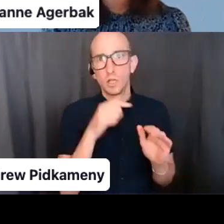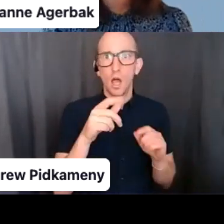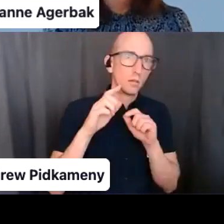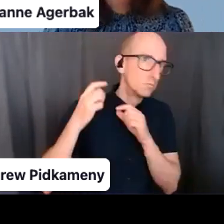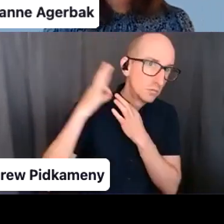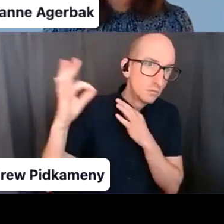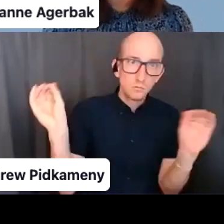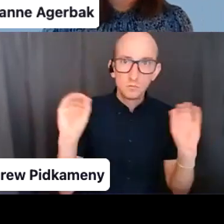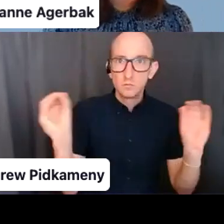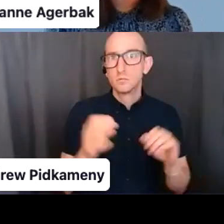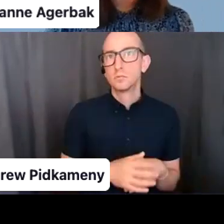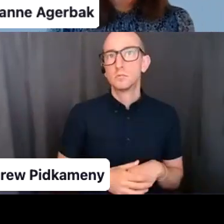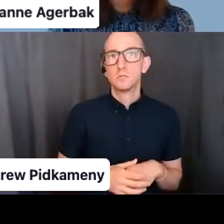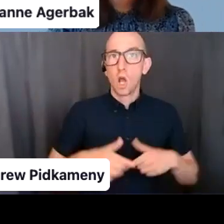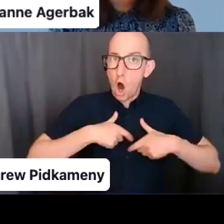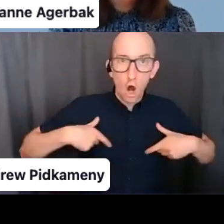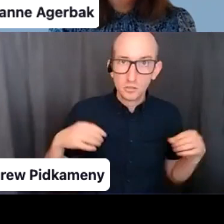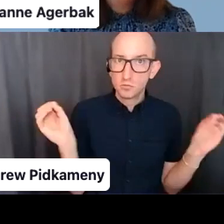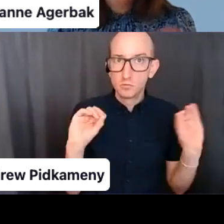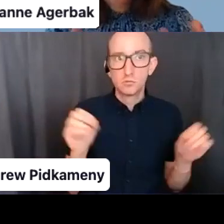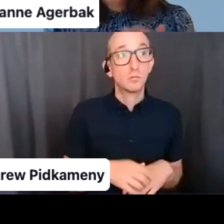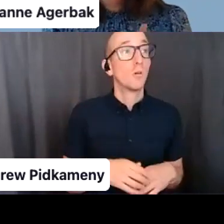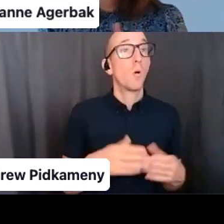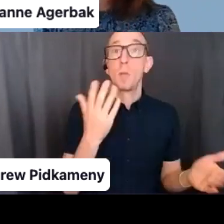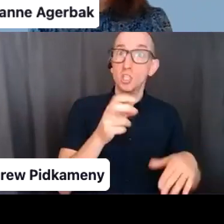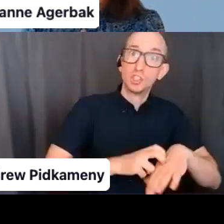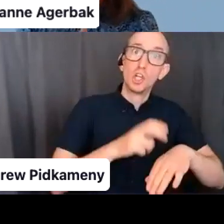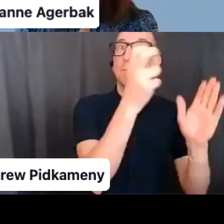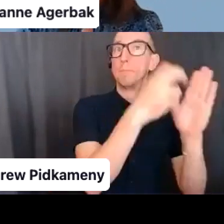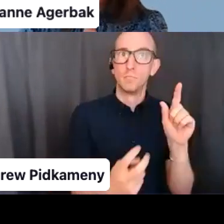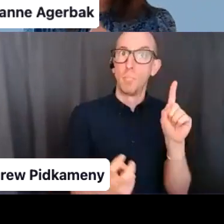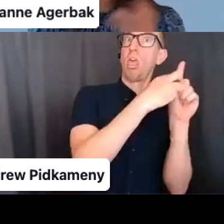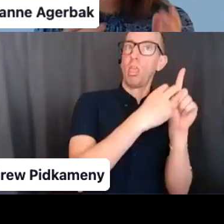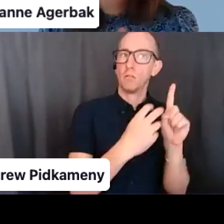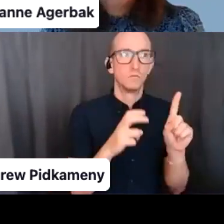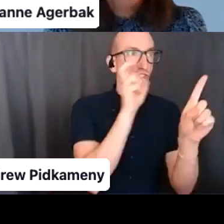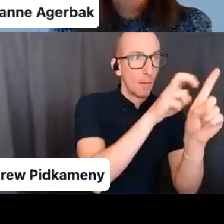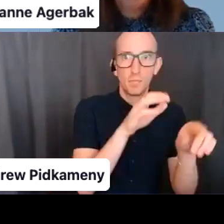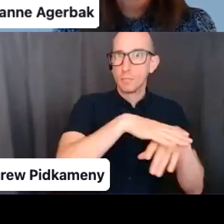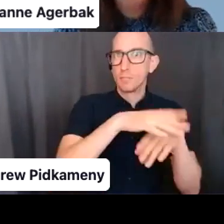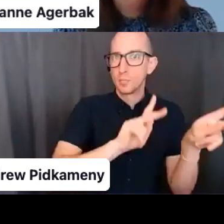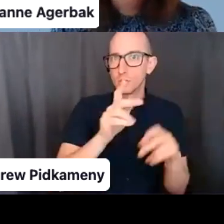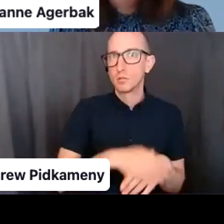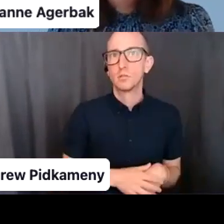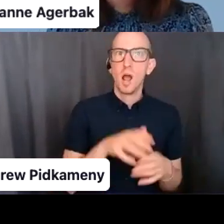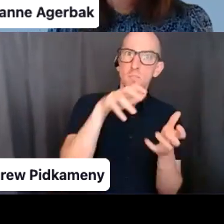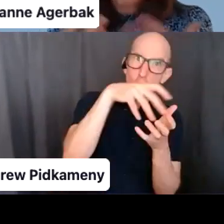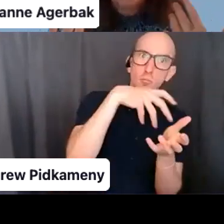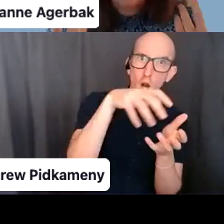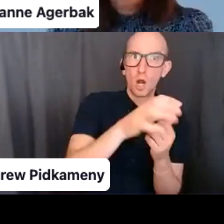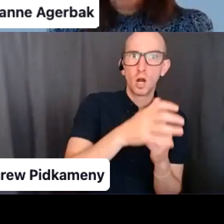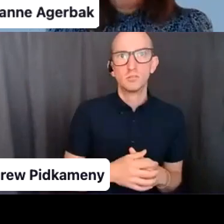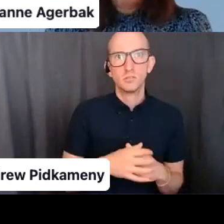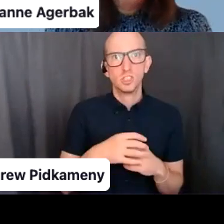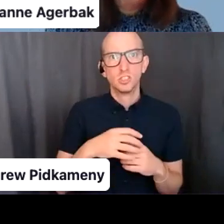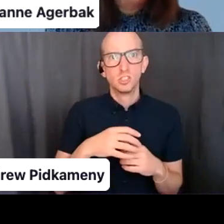or a tether, or they're jumping up on people, barking repeatedly, growling, going